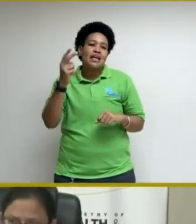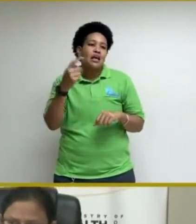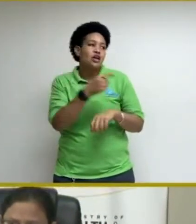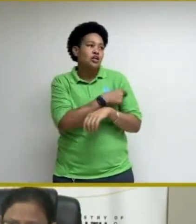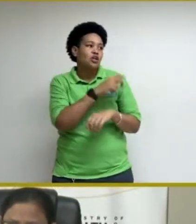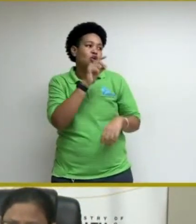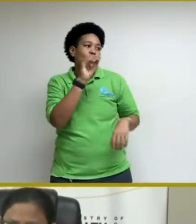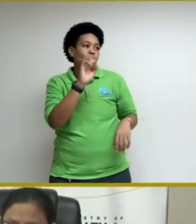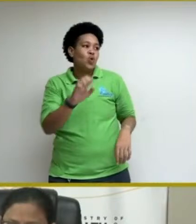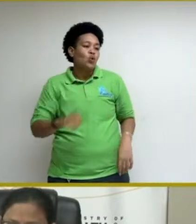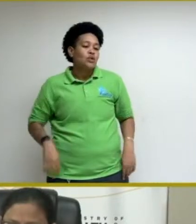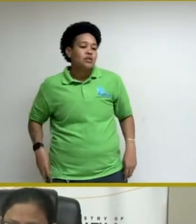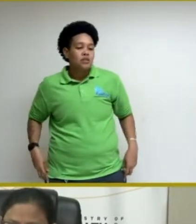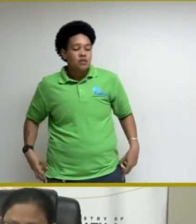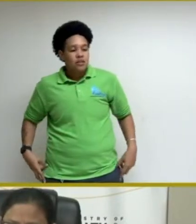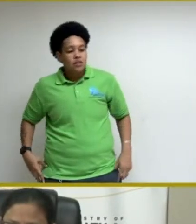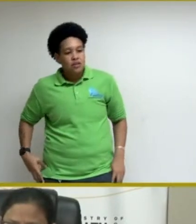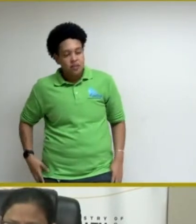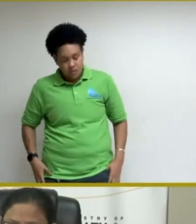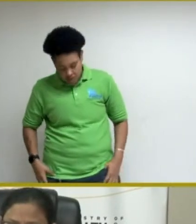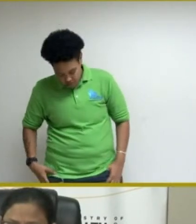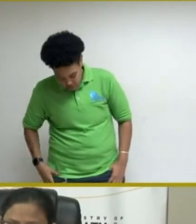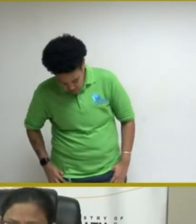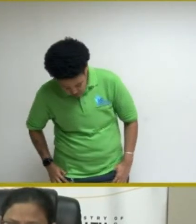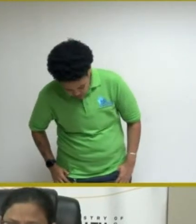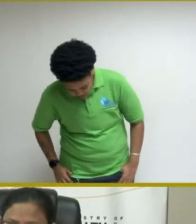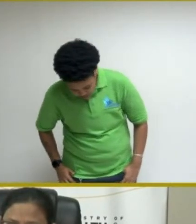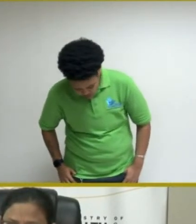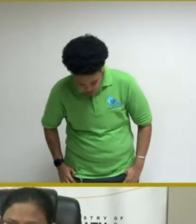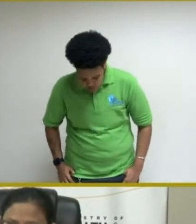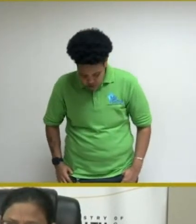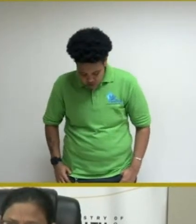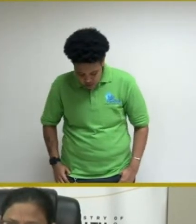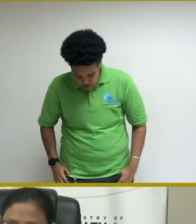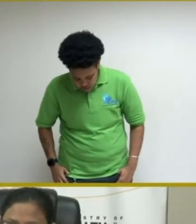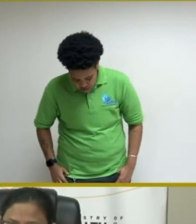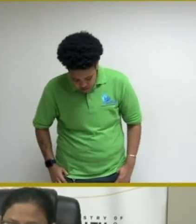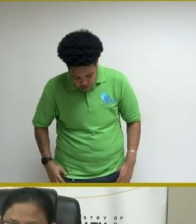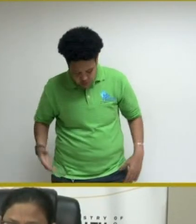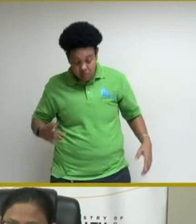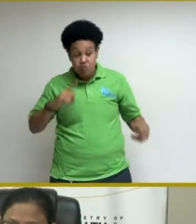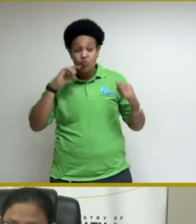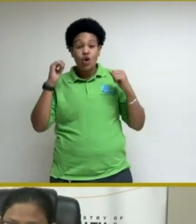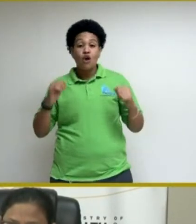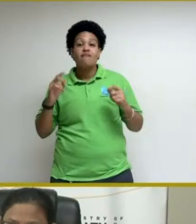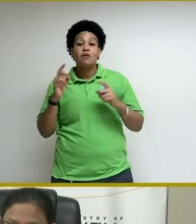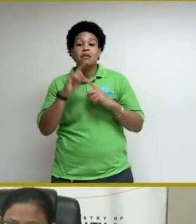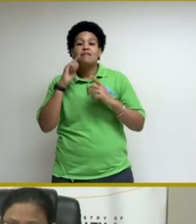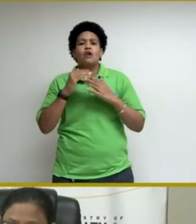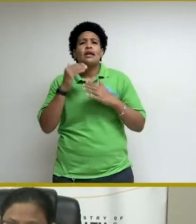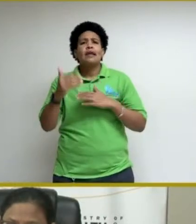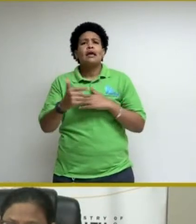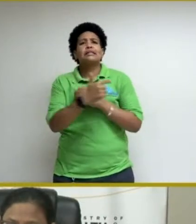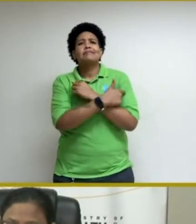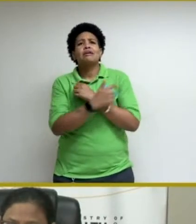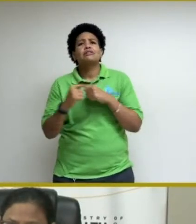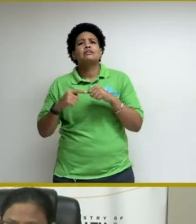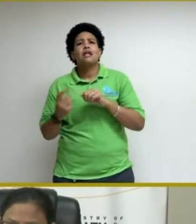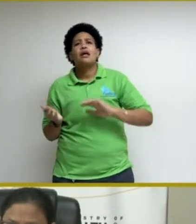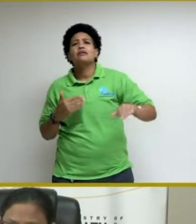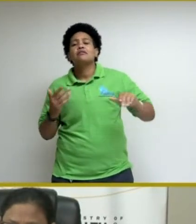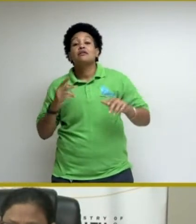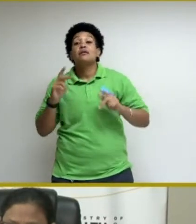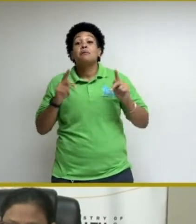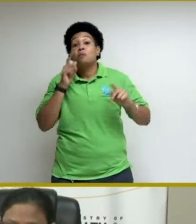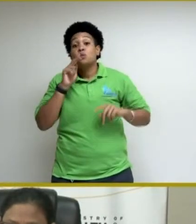dose. So what is the confirmed date for the next round of vaccinations, and persons who are to receive